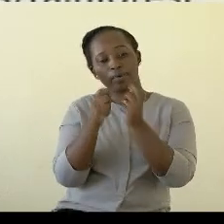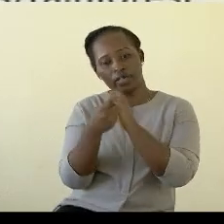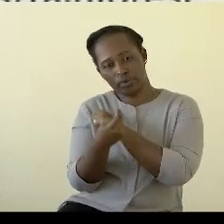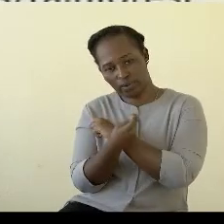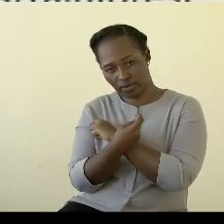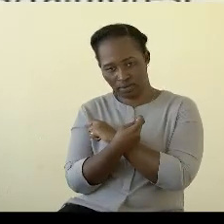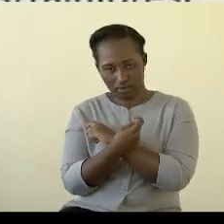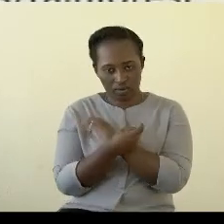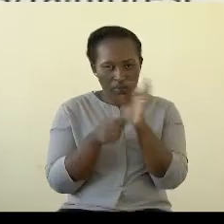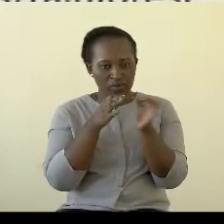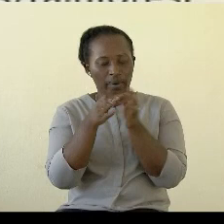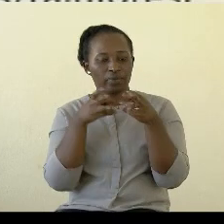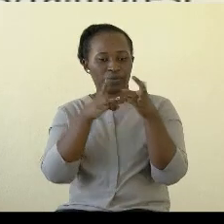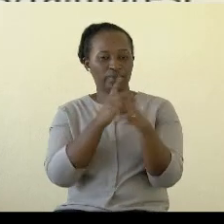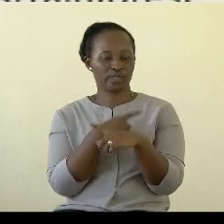in the reverse mode.